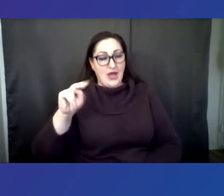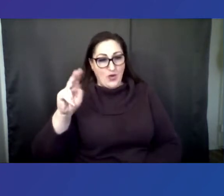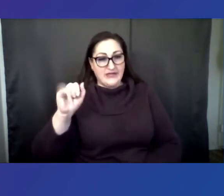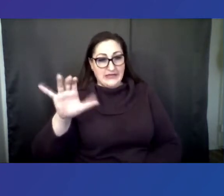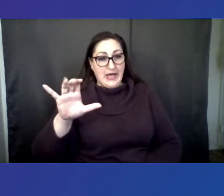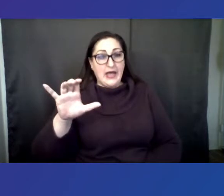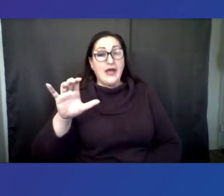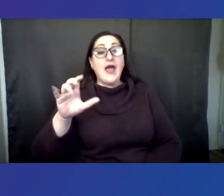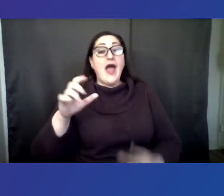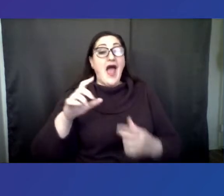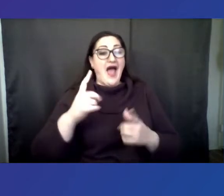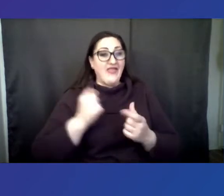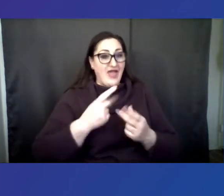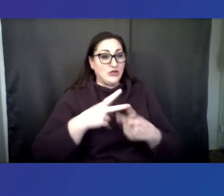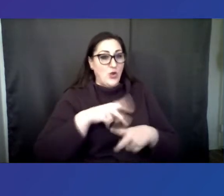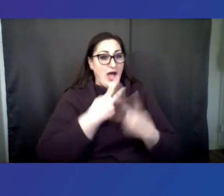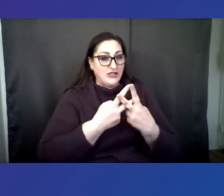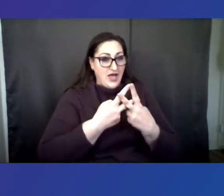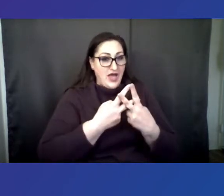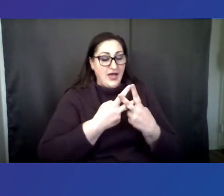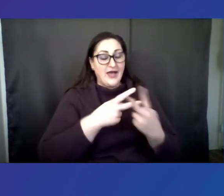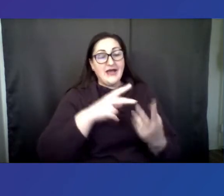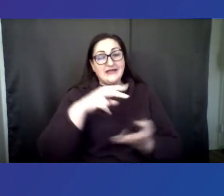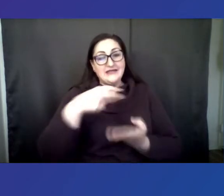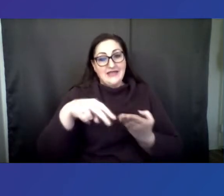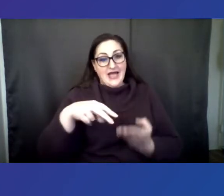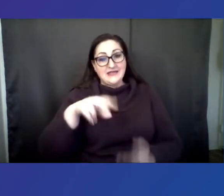#DanceSymp. That's SYMP at the end.